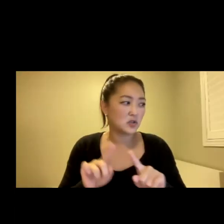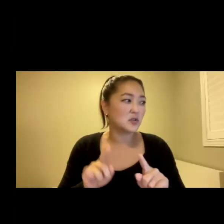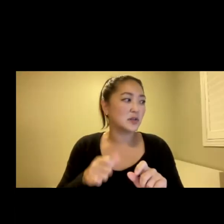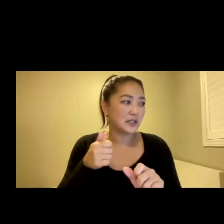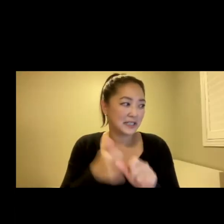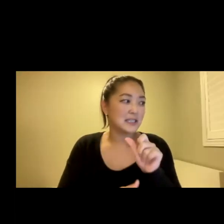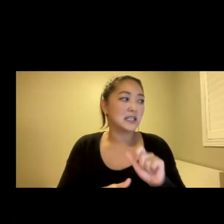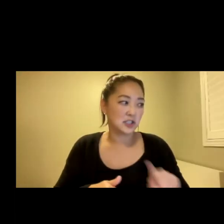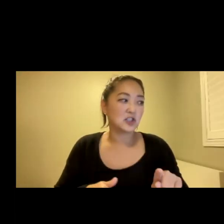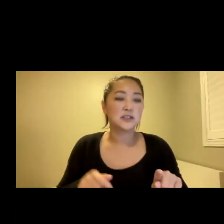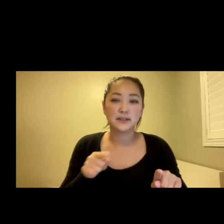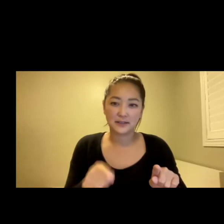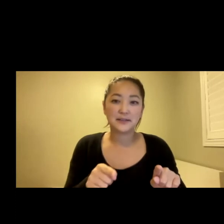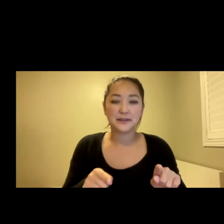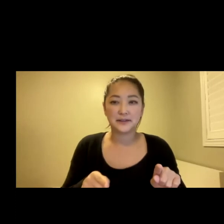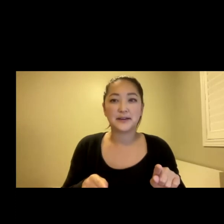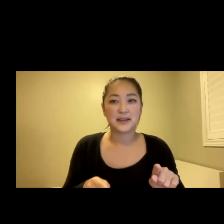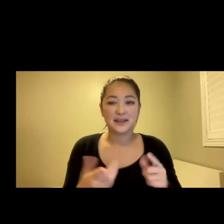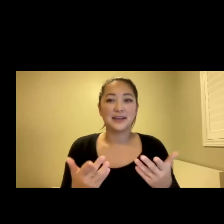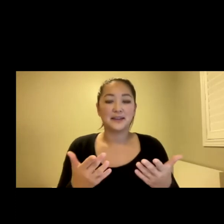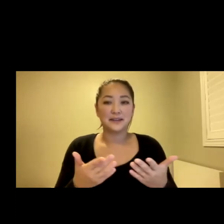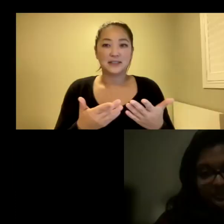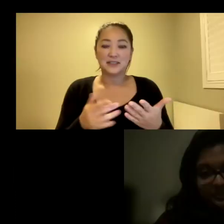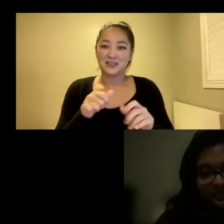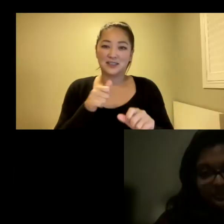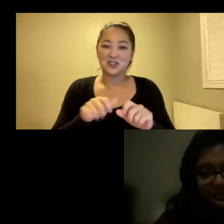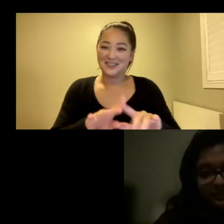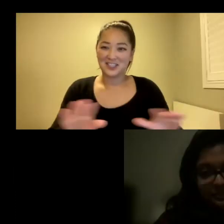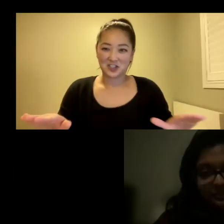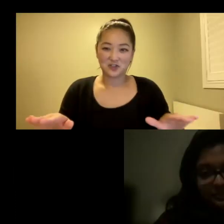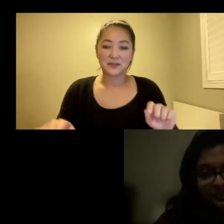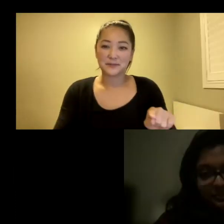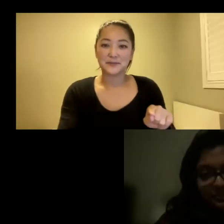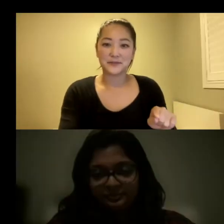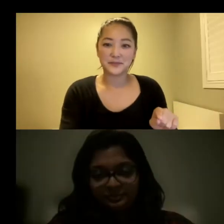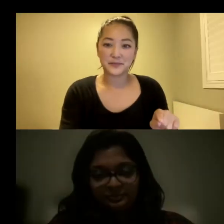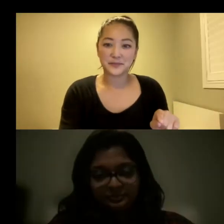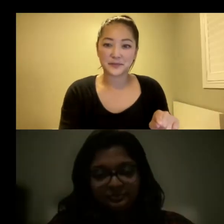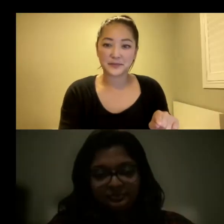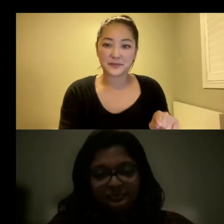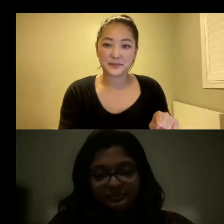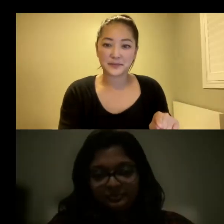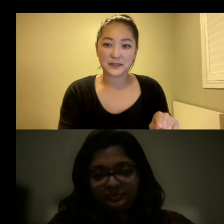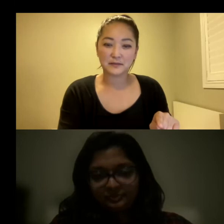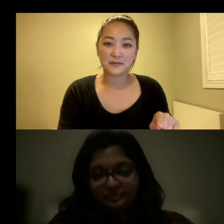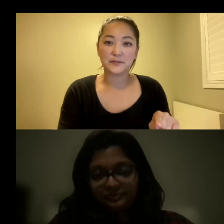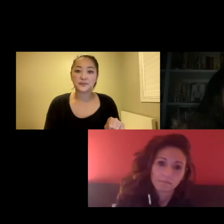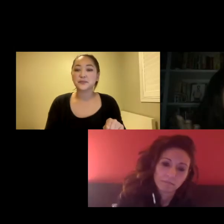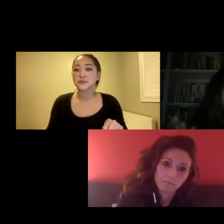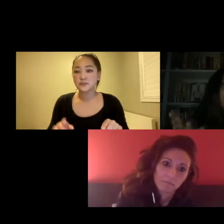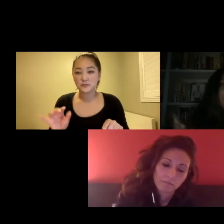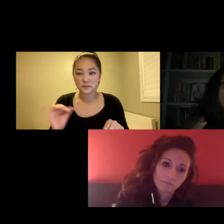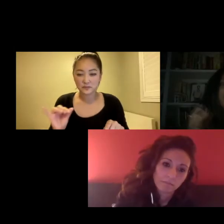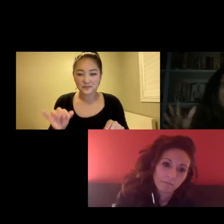garden. There's obviously the ooze. You know, there's different creatures that come through. So really, to